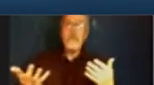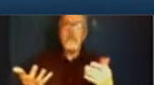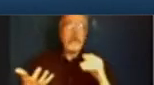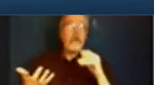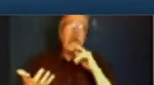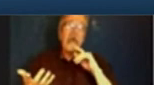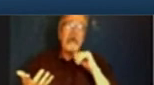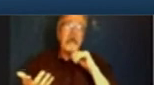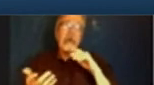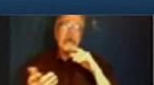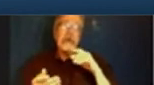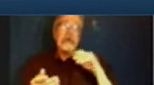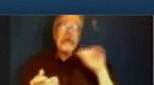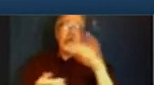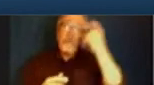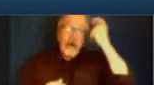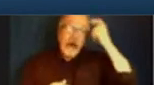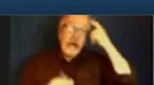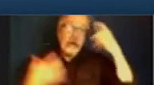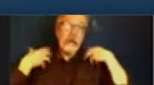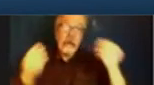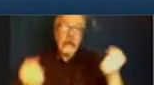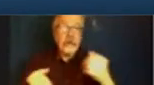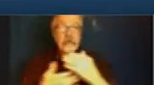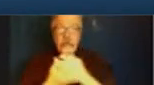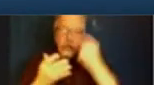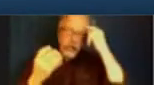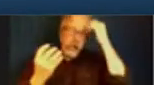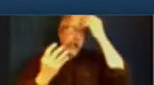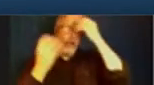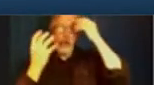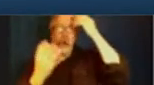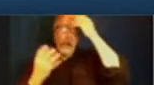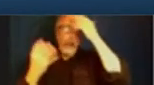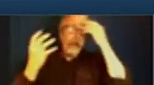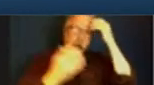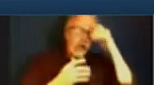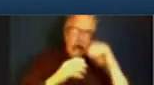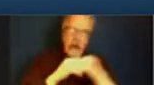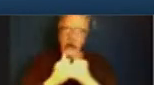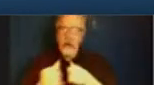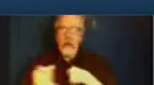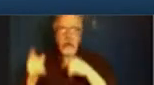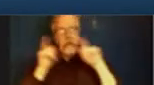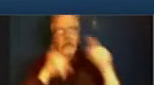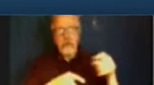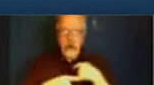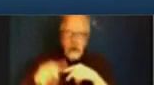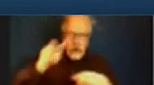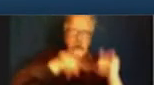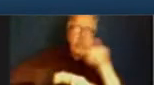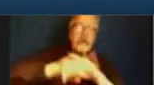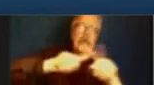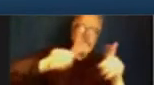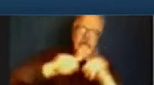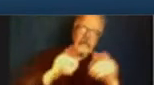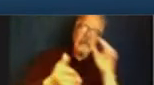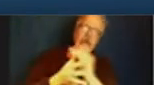someone to help them figure out where they can go. We're looking at some options to try to ease that,